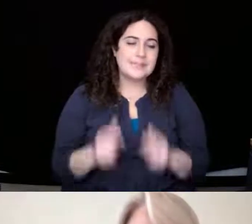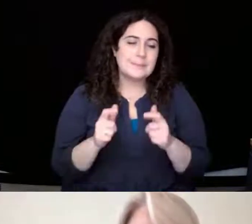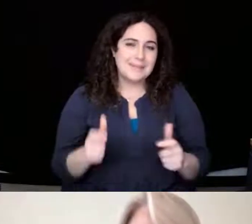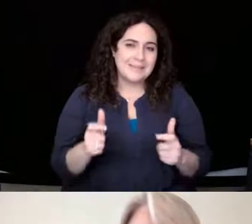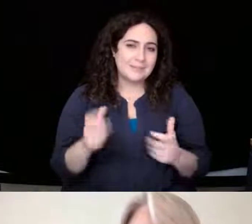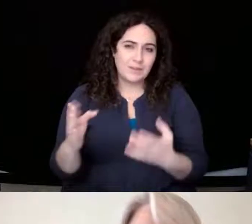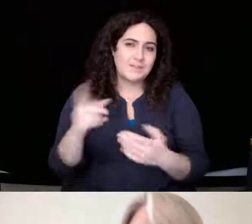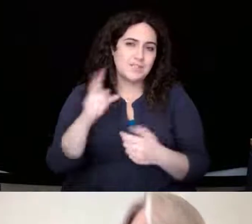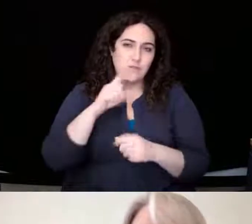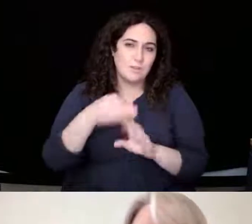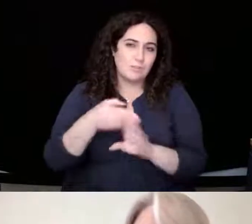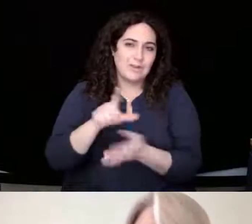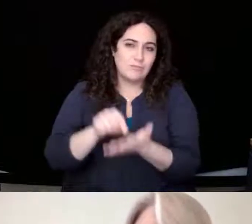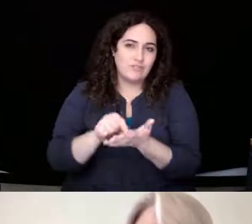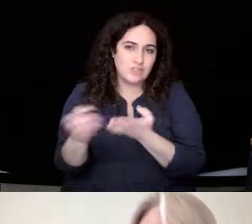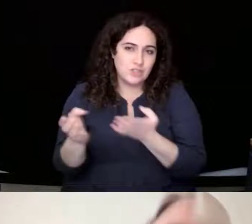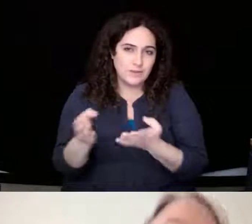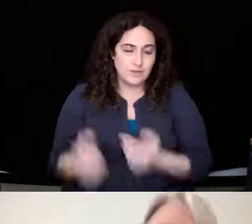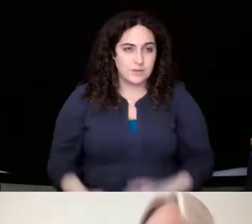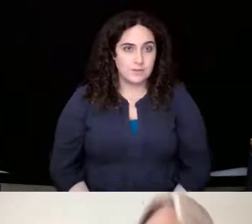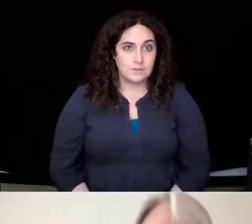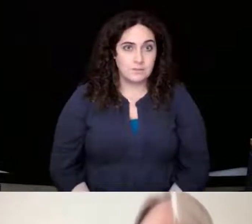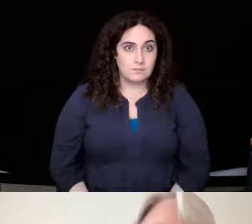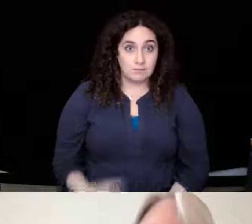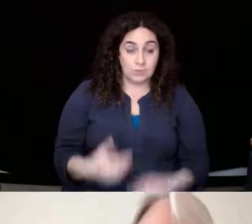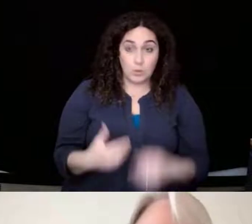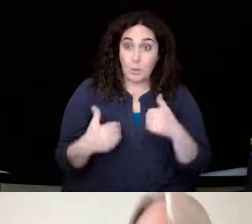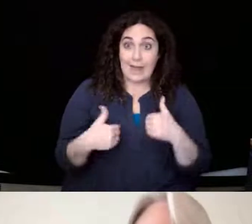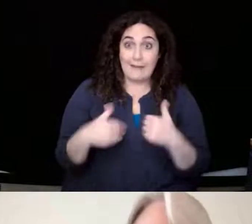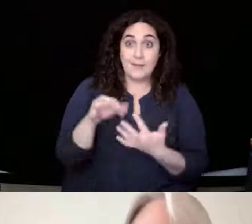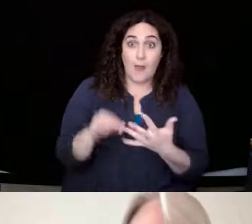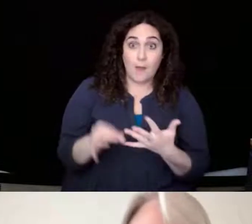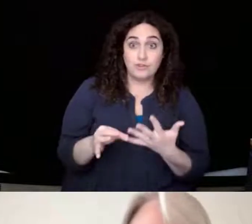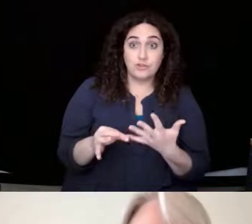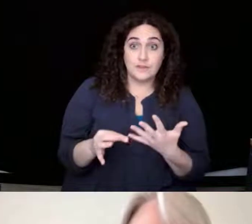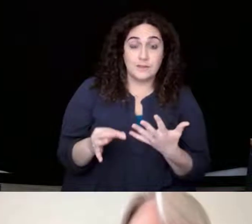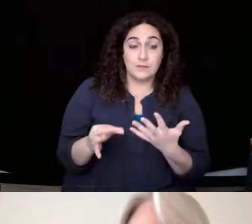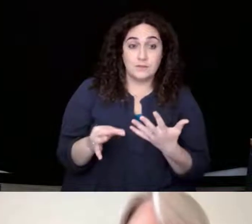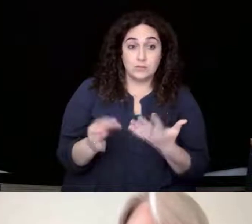there is an option if you want to provide it.